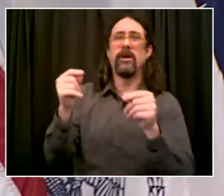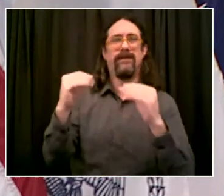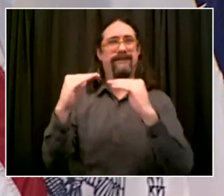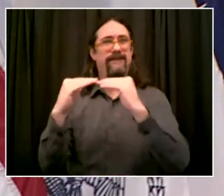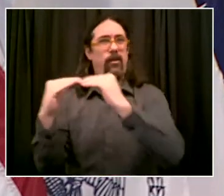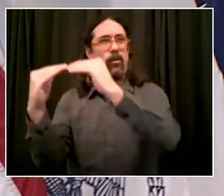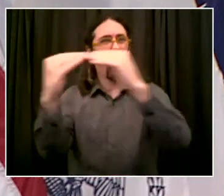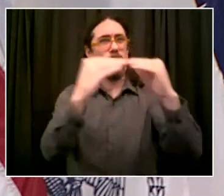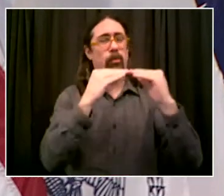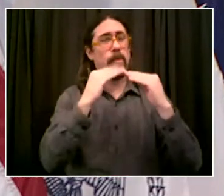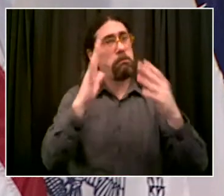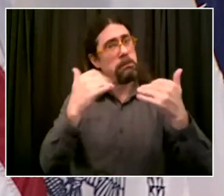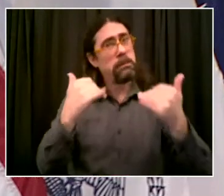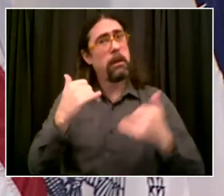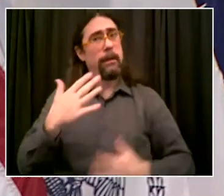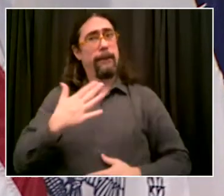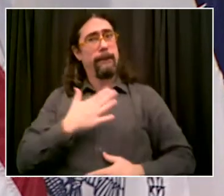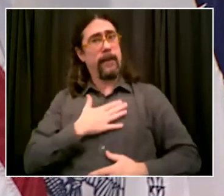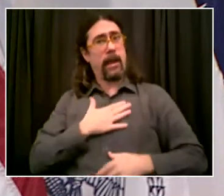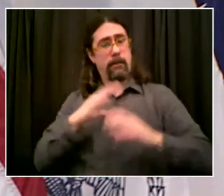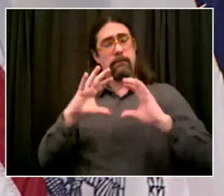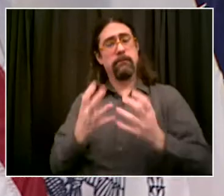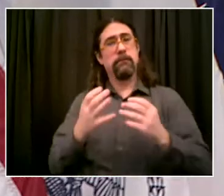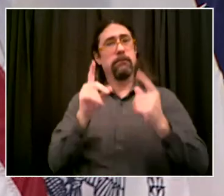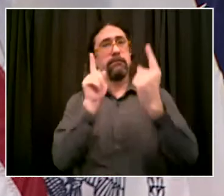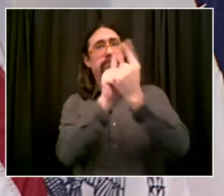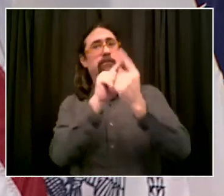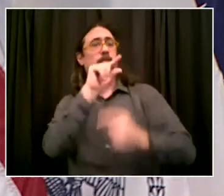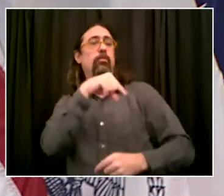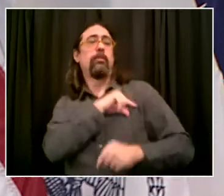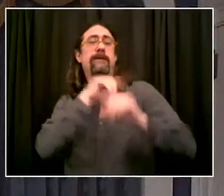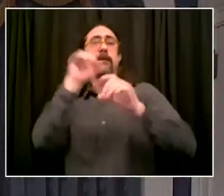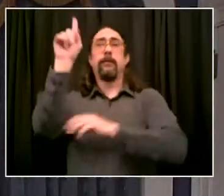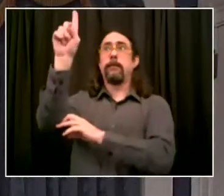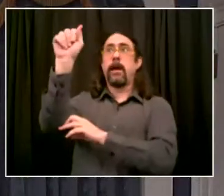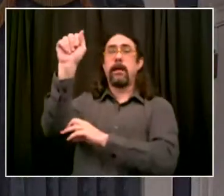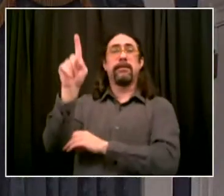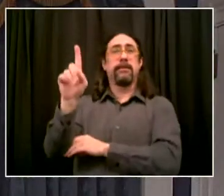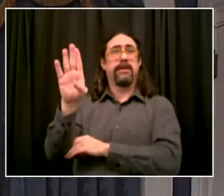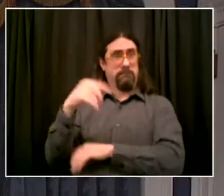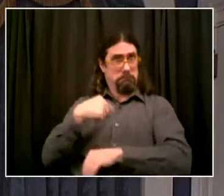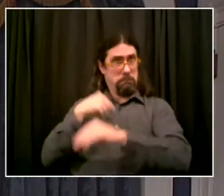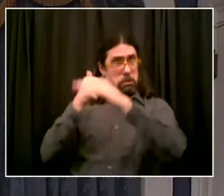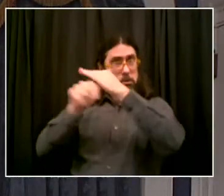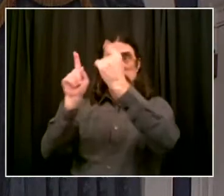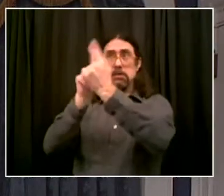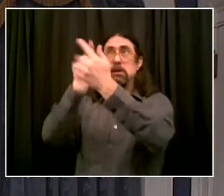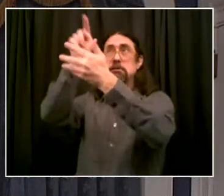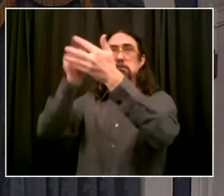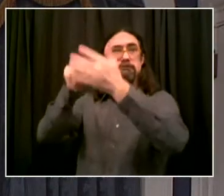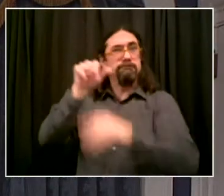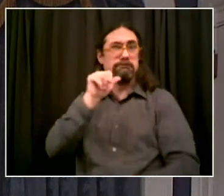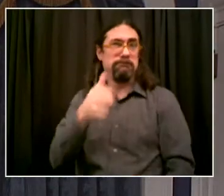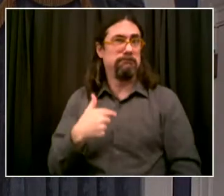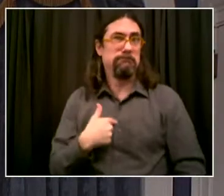has done to date. But Dr. Varma, why don't you jump in if you have that answer or anything else you want to say?